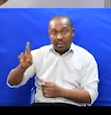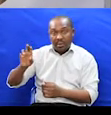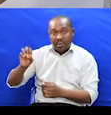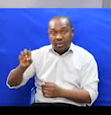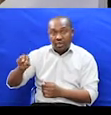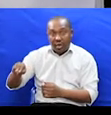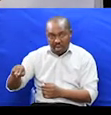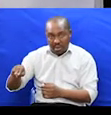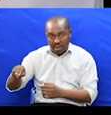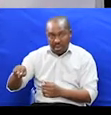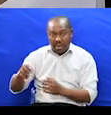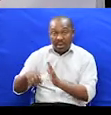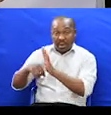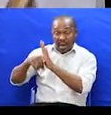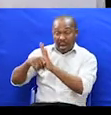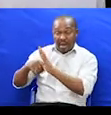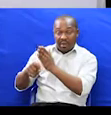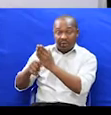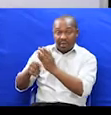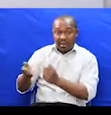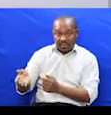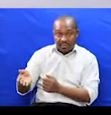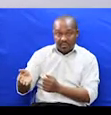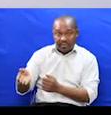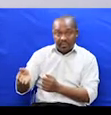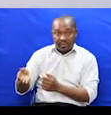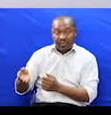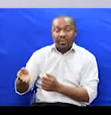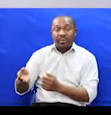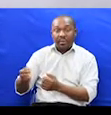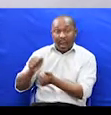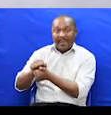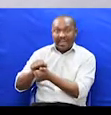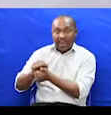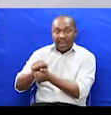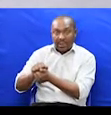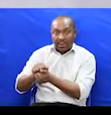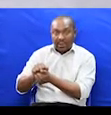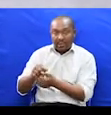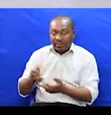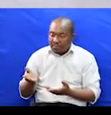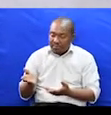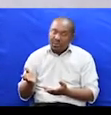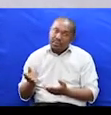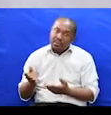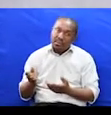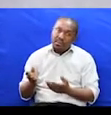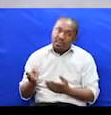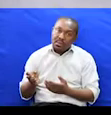particle. Is a negatively charged particle, and